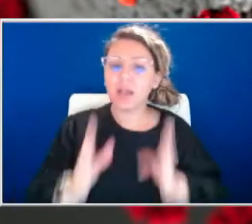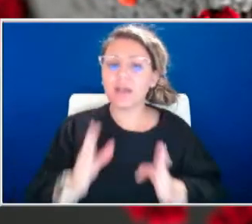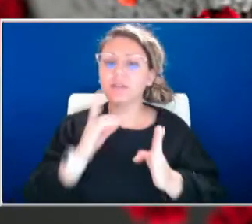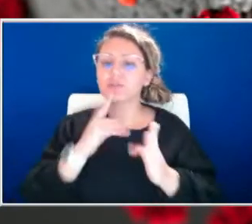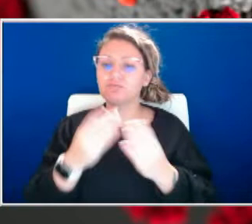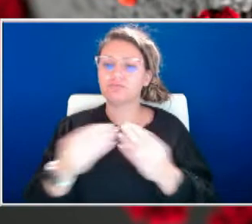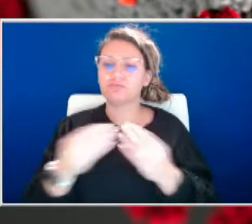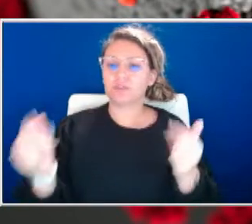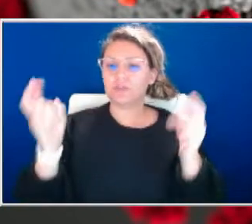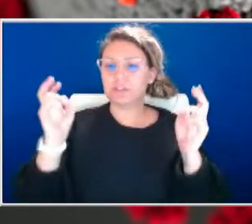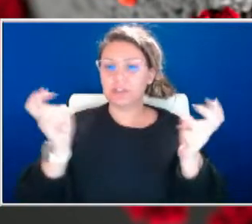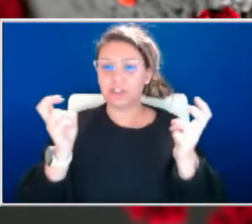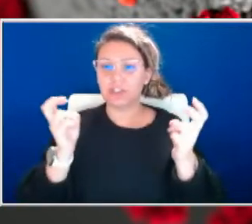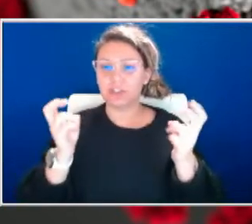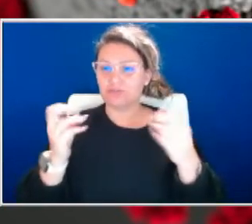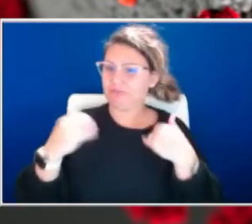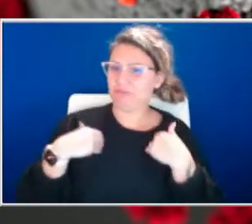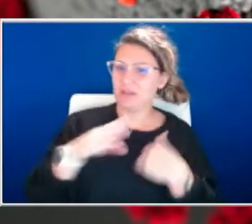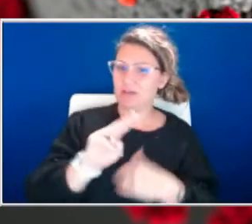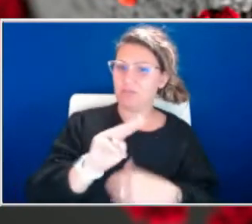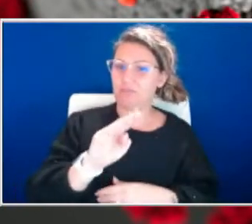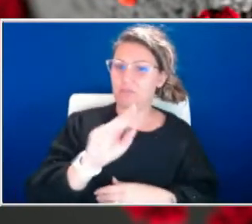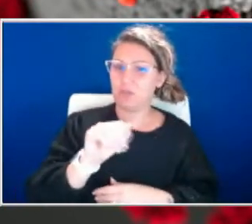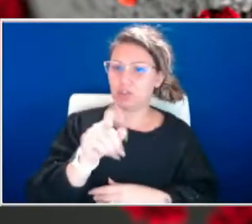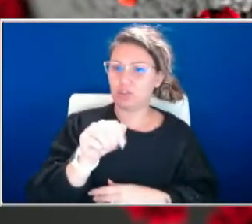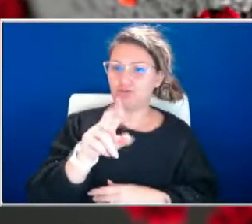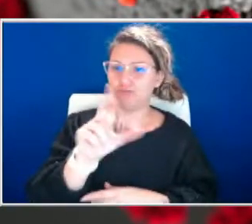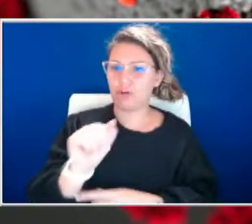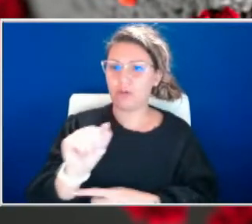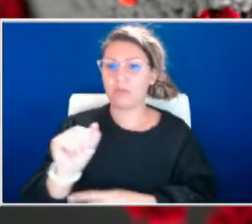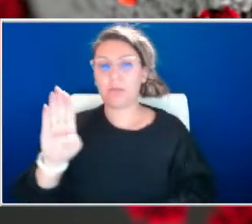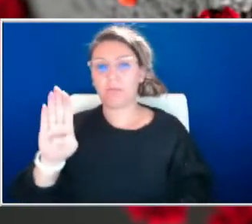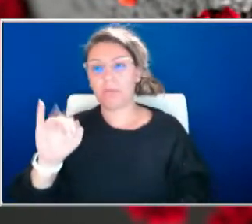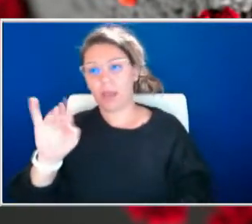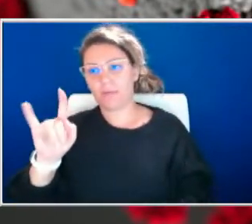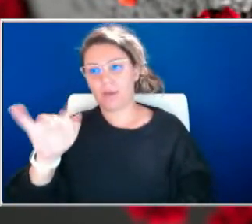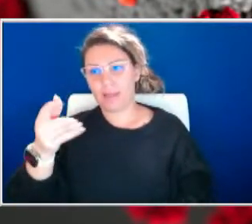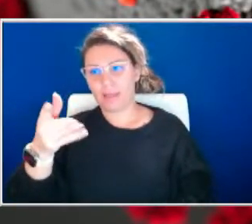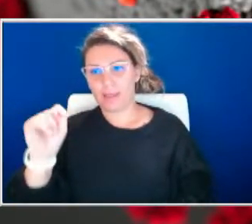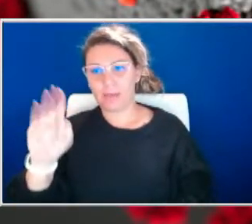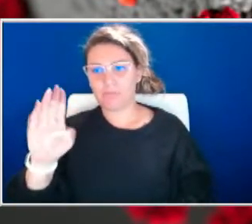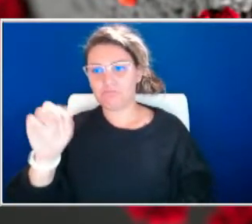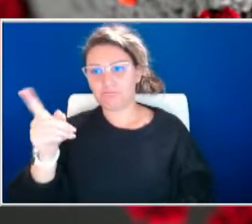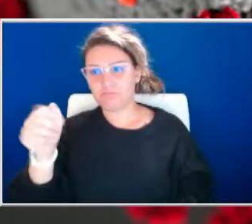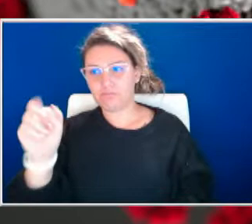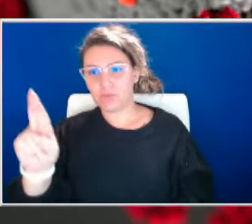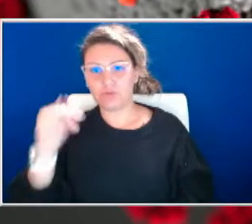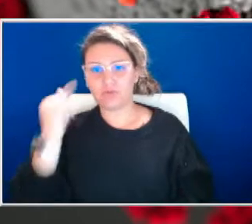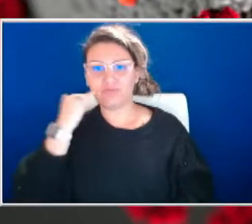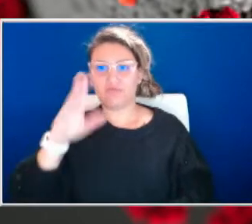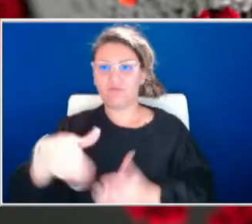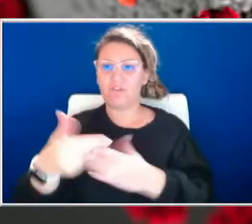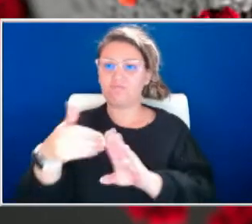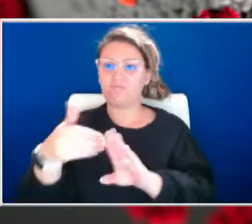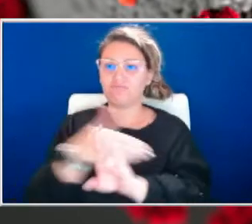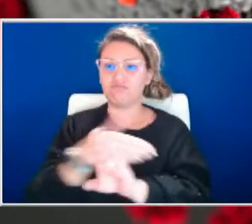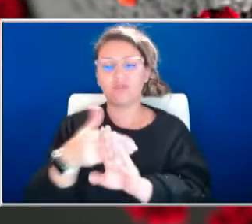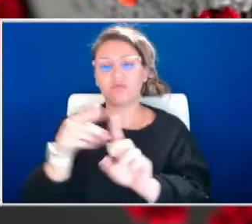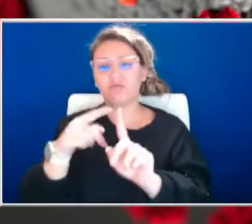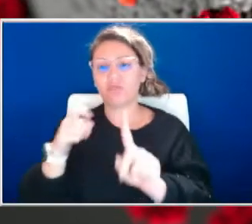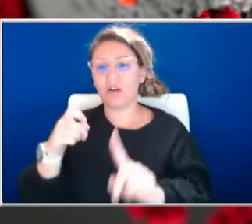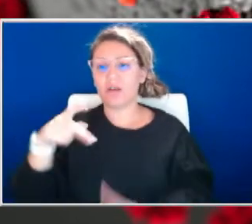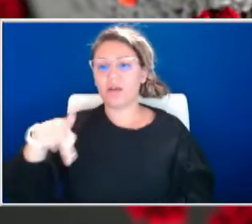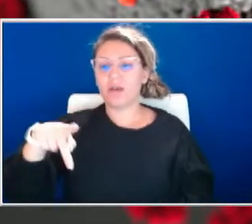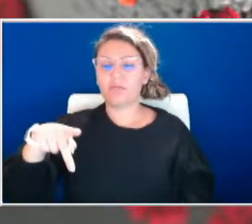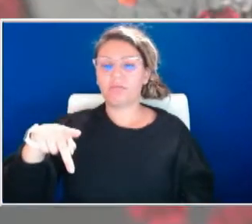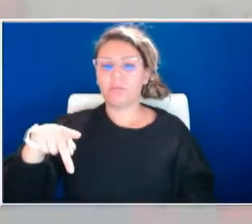take Moderna bivalent booster after having all previous shots from Pfizer? Can you mix and match? We get that question a lot.